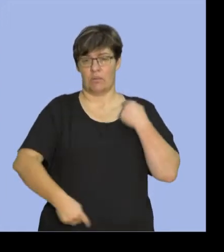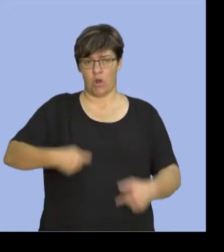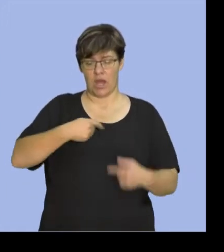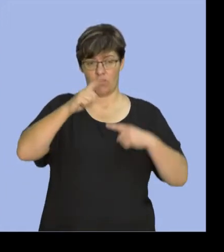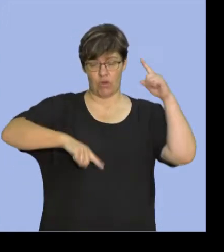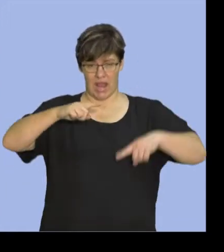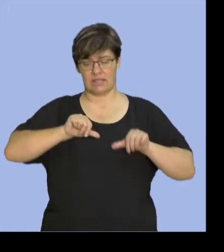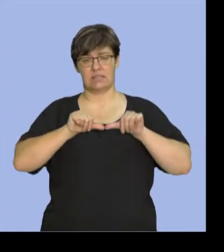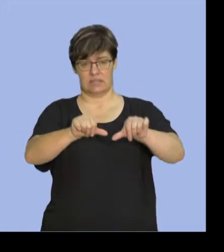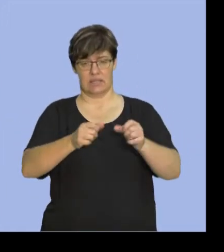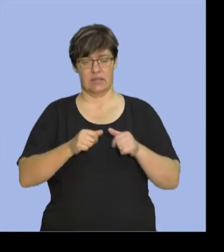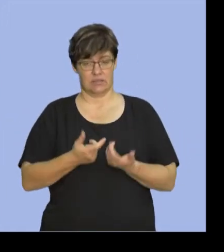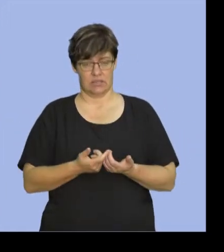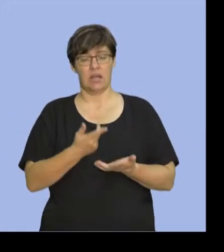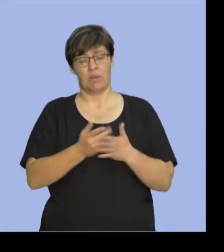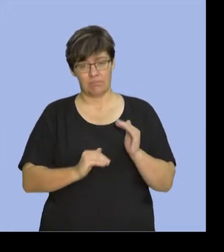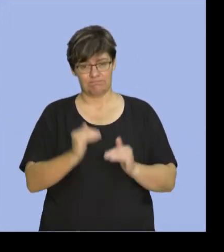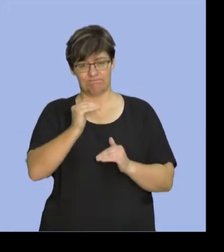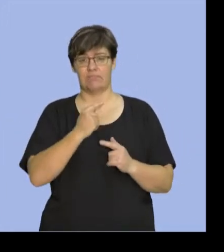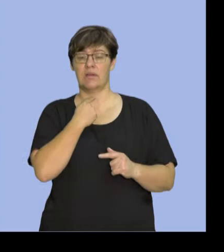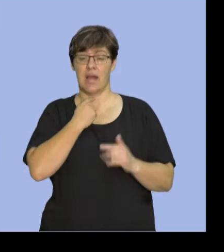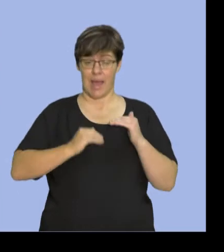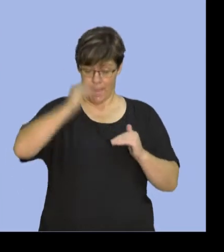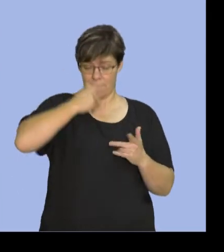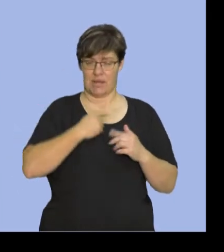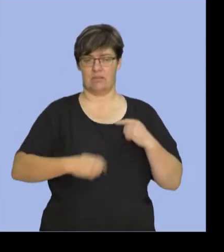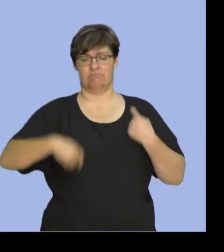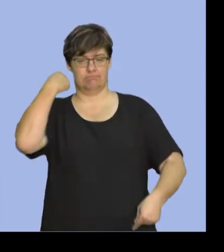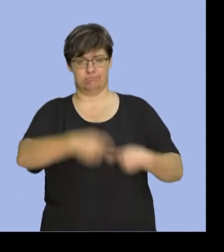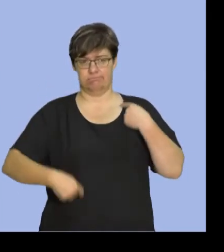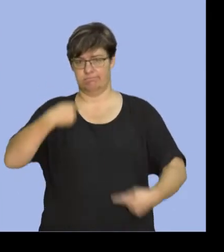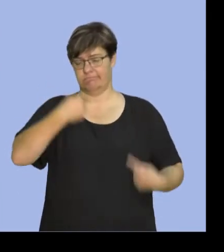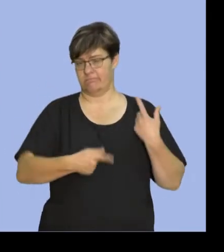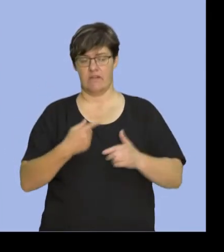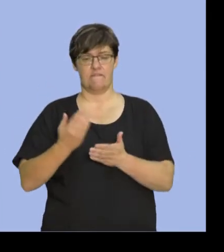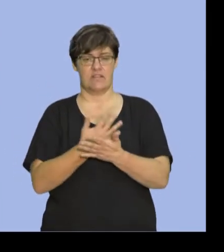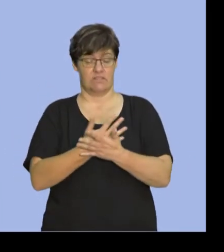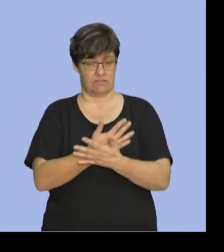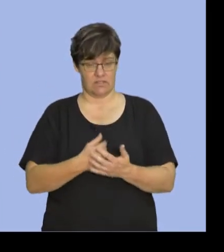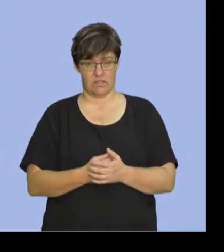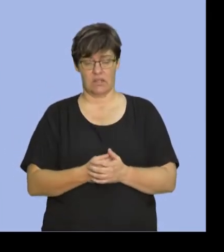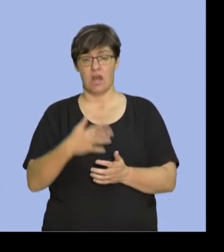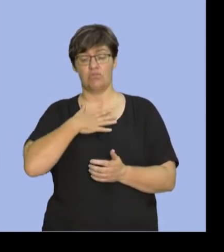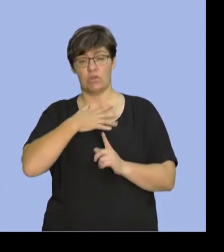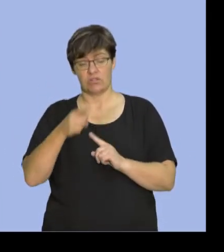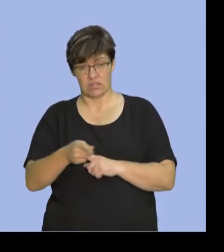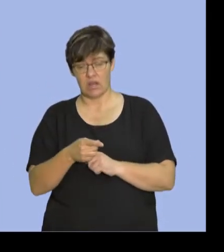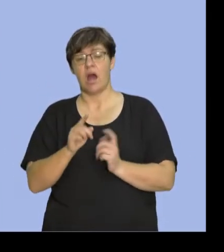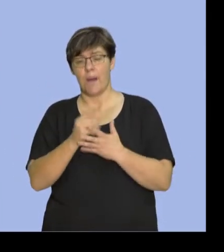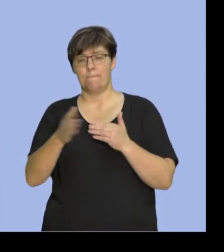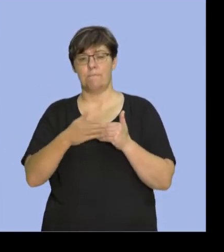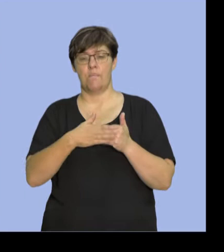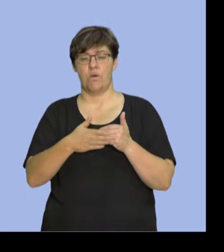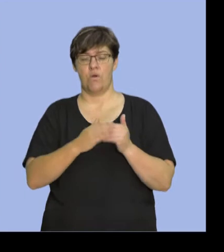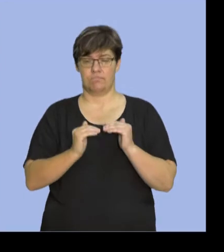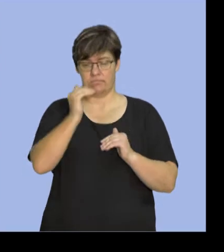will result in an increased metabolic rate. Consequently, the respiration rate increases and more heat is